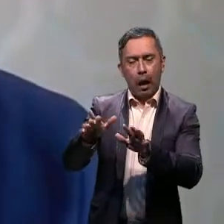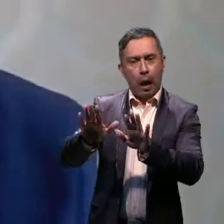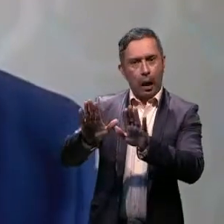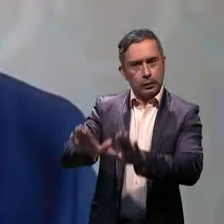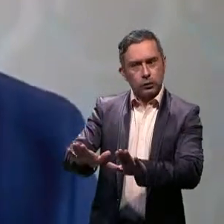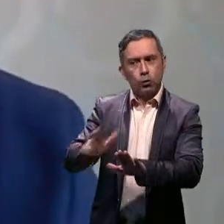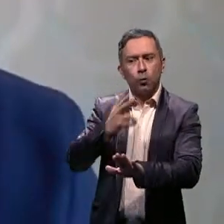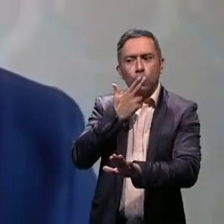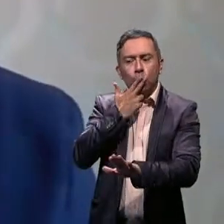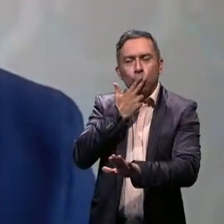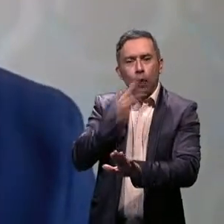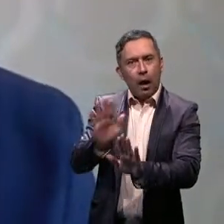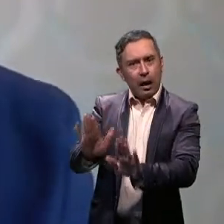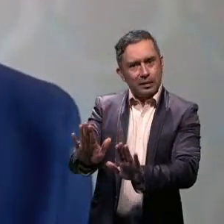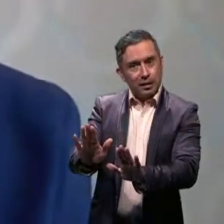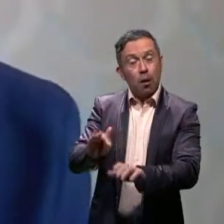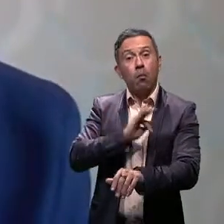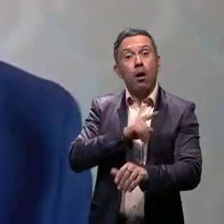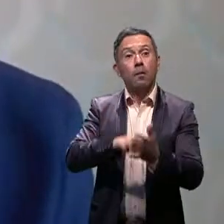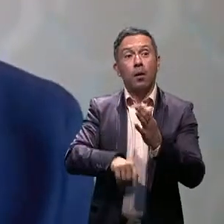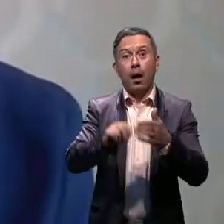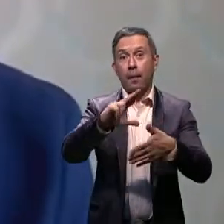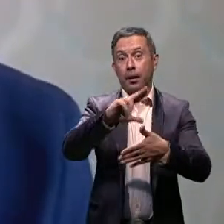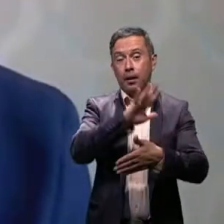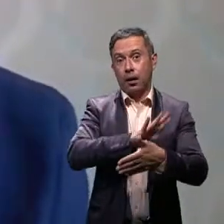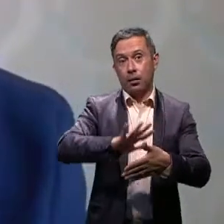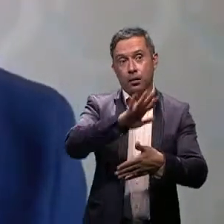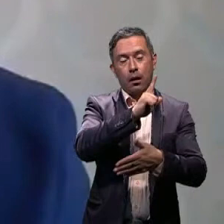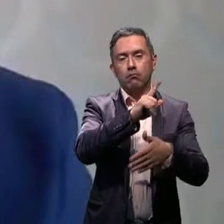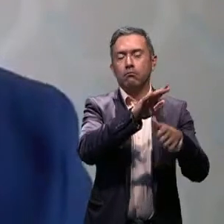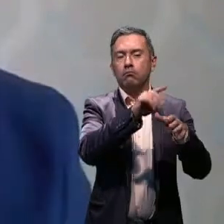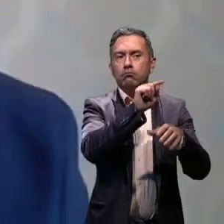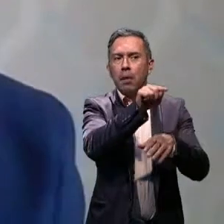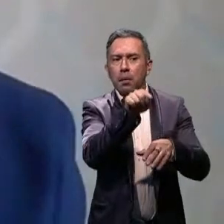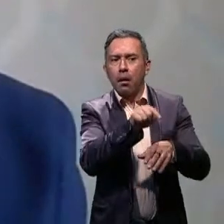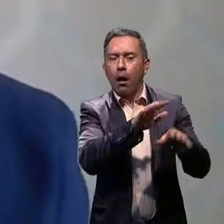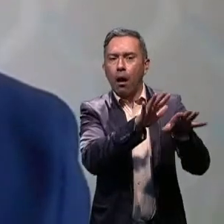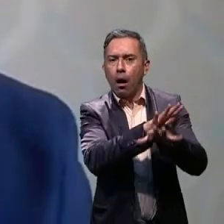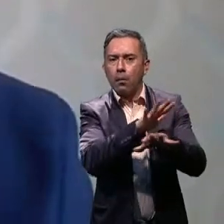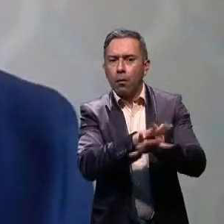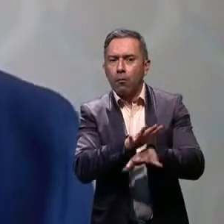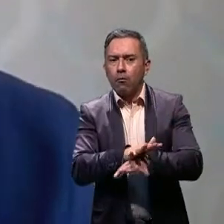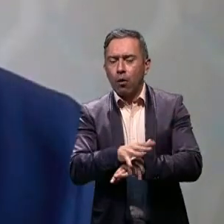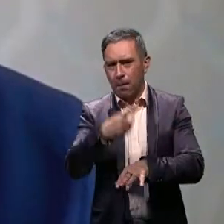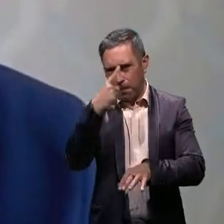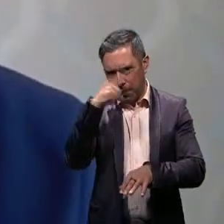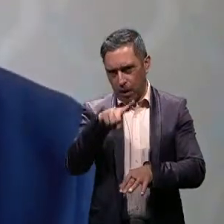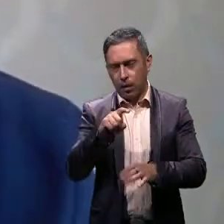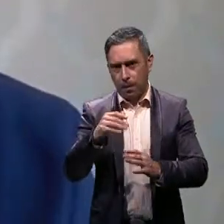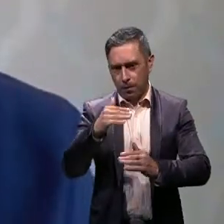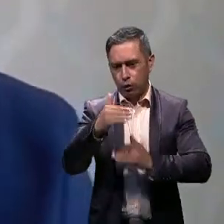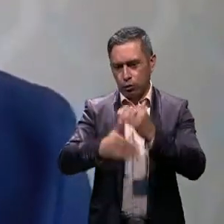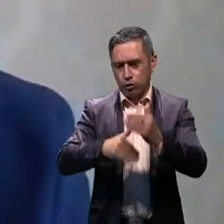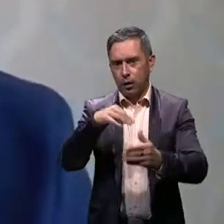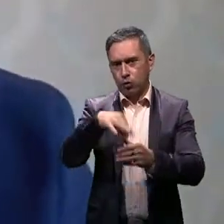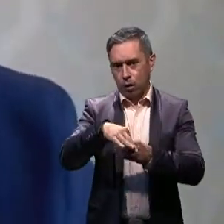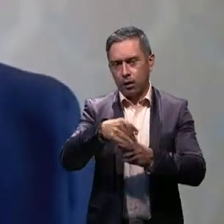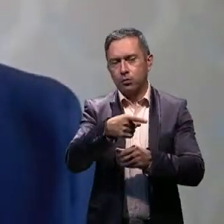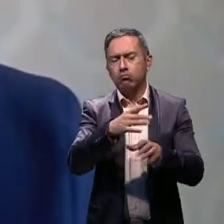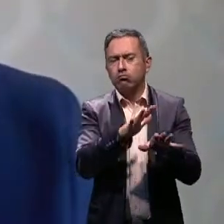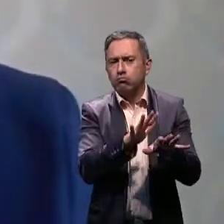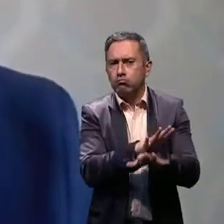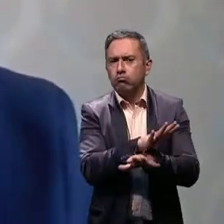that many of the changes that were done in Latin America for the good in the